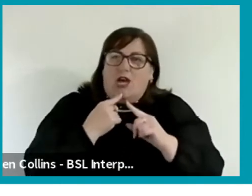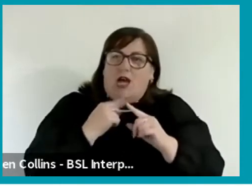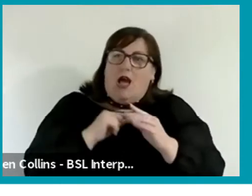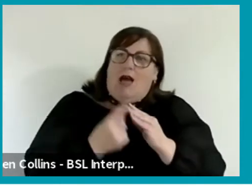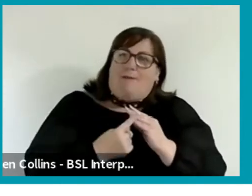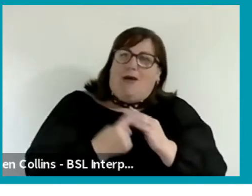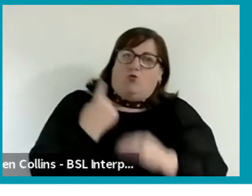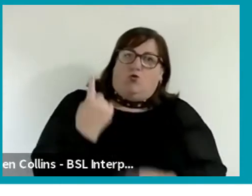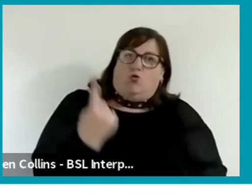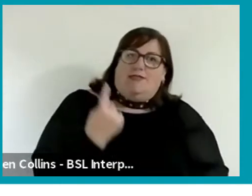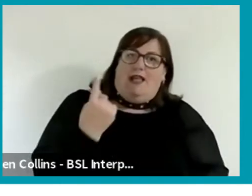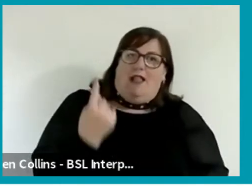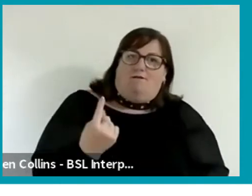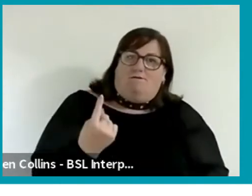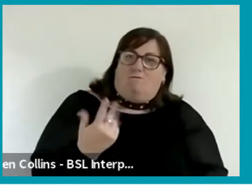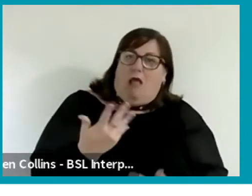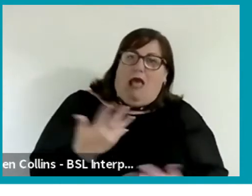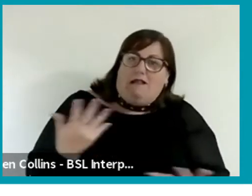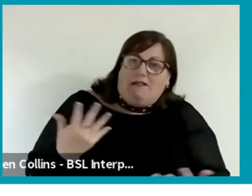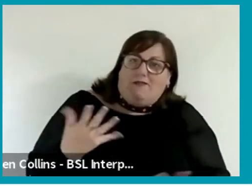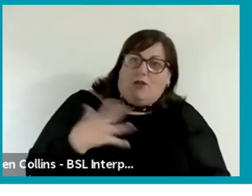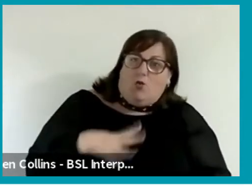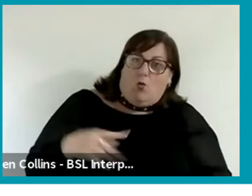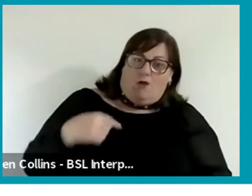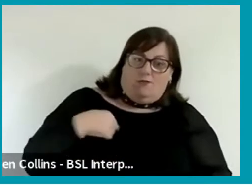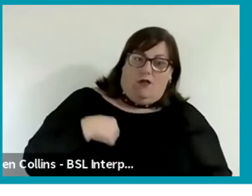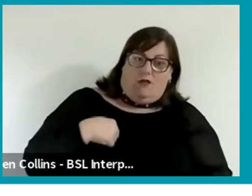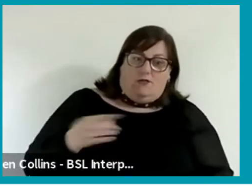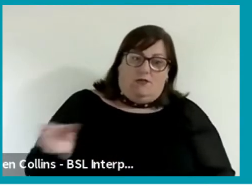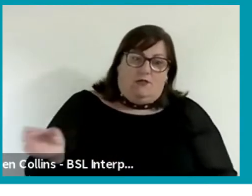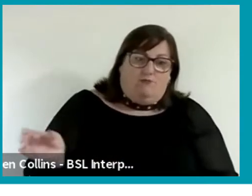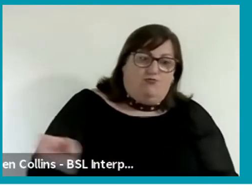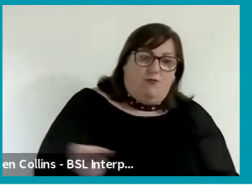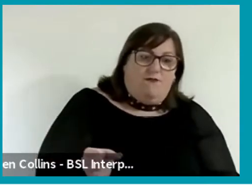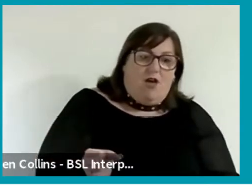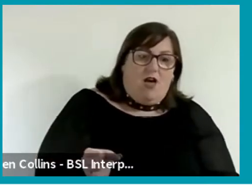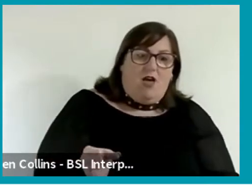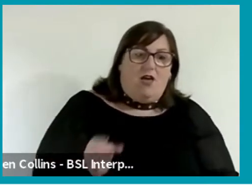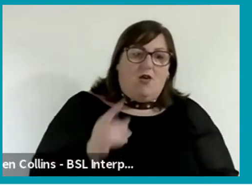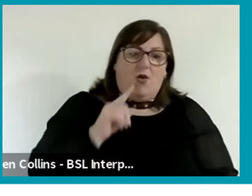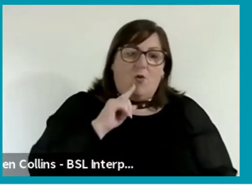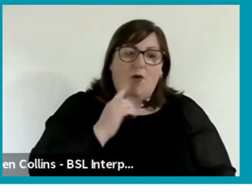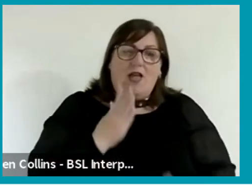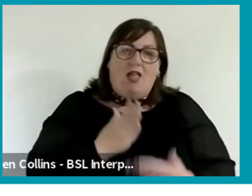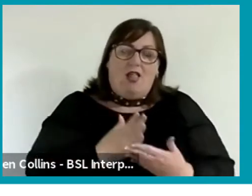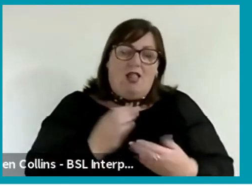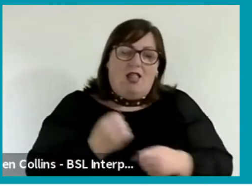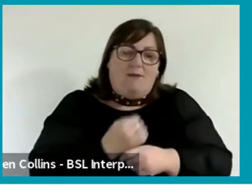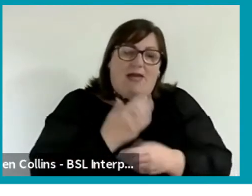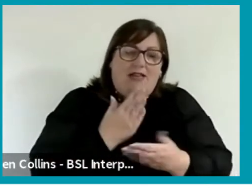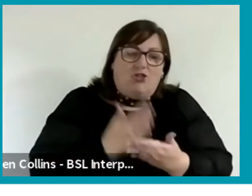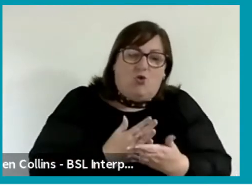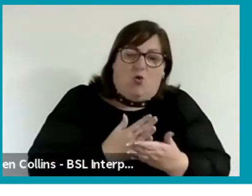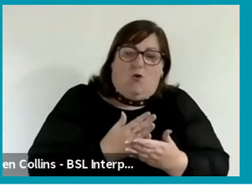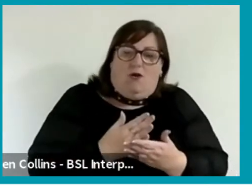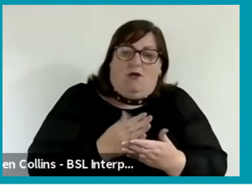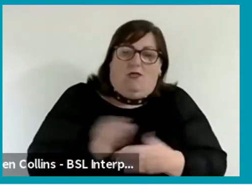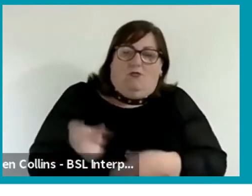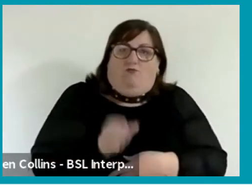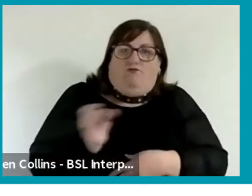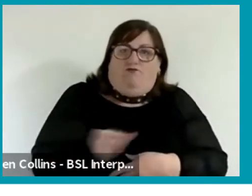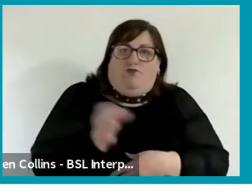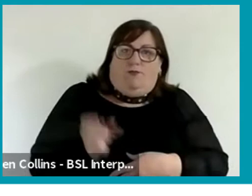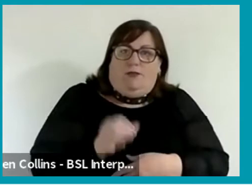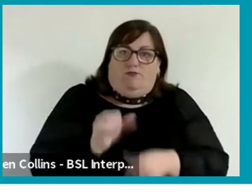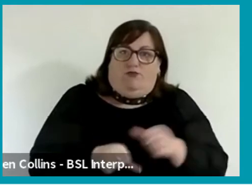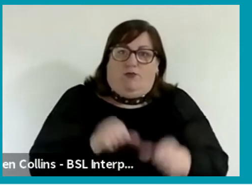to provide to make sure that recruitment process is inclusive, that recruitment process is right for you, that we can focus